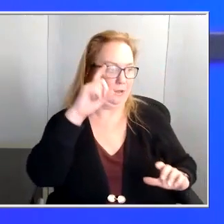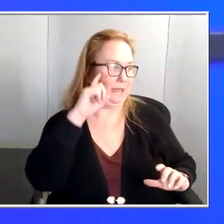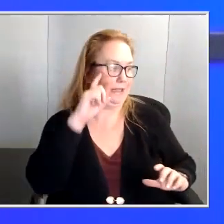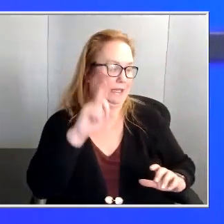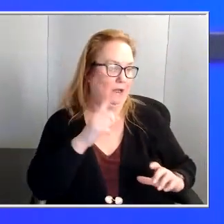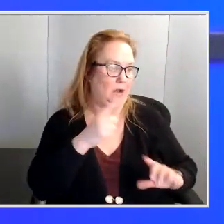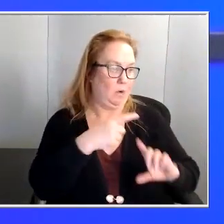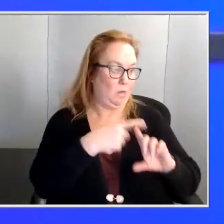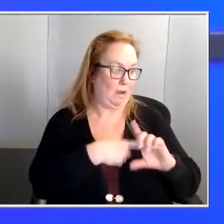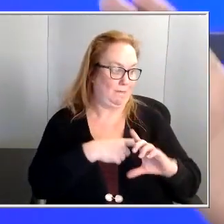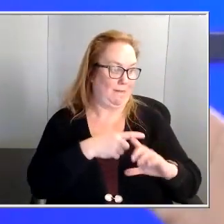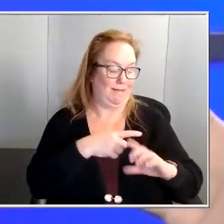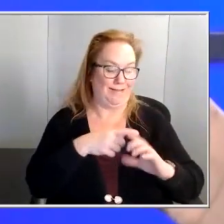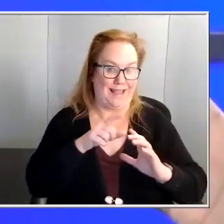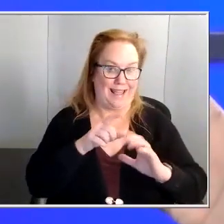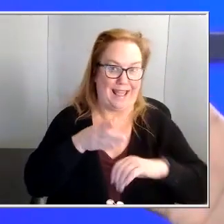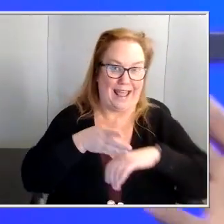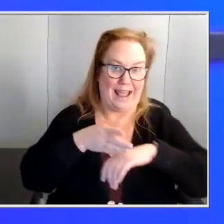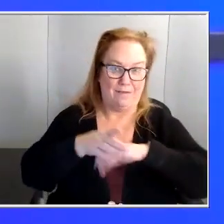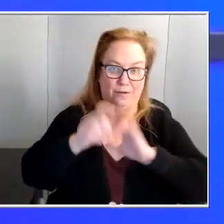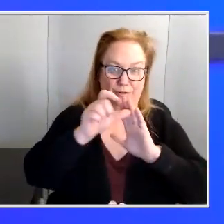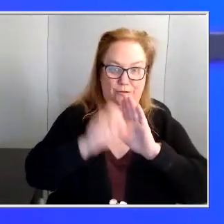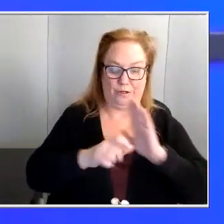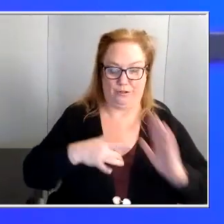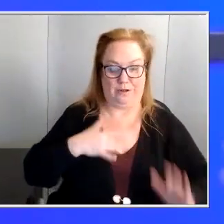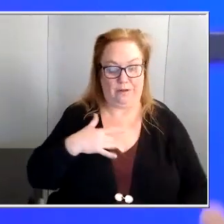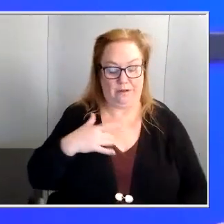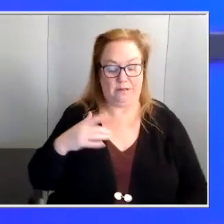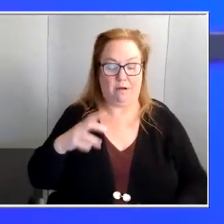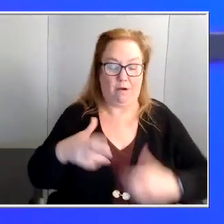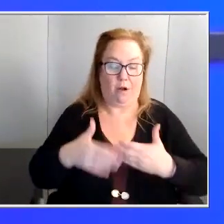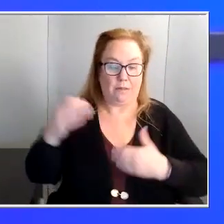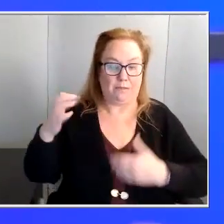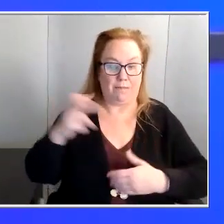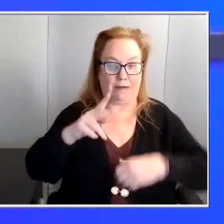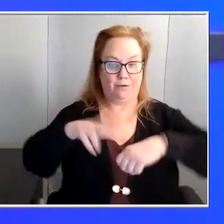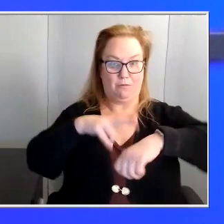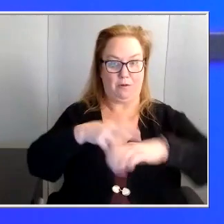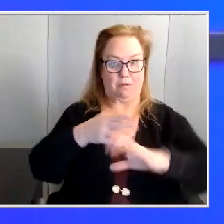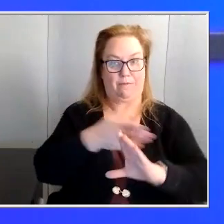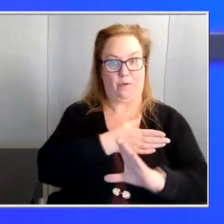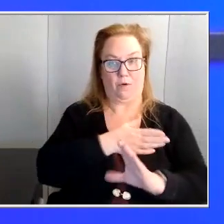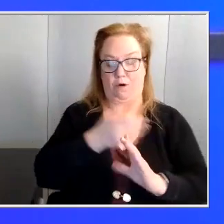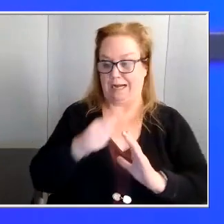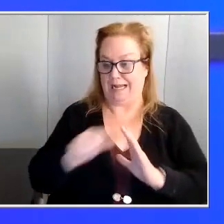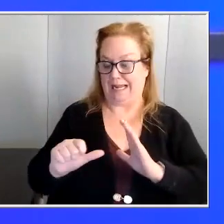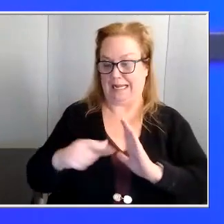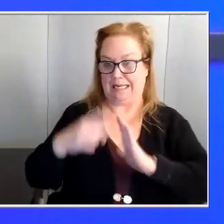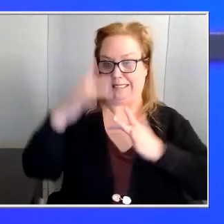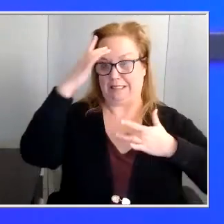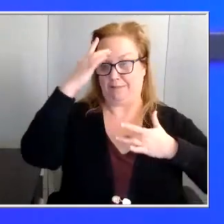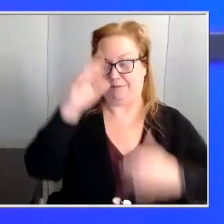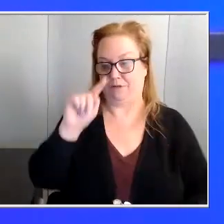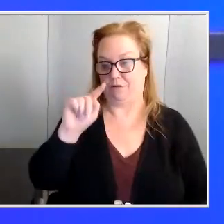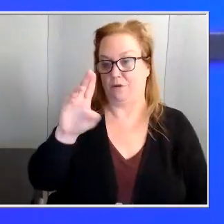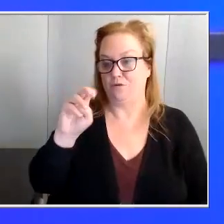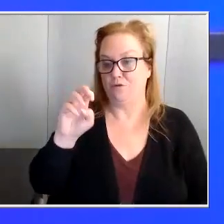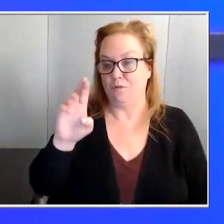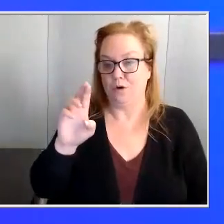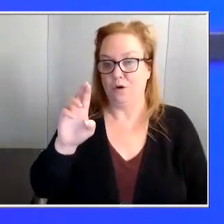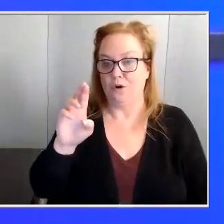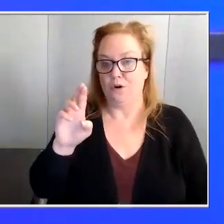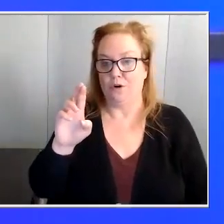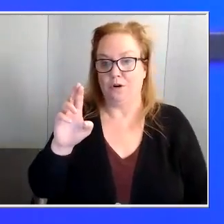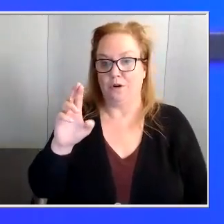month after surgery, she basically feels back to the way that she did before she developed any symptoms from this tumor. She's got a